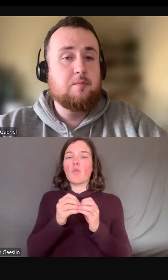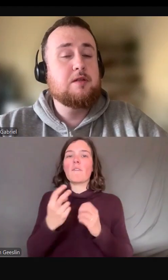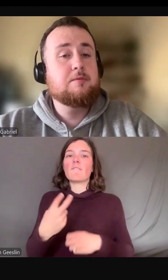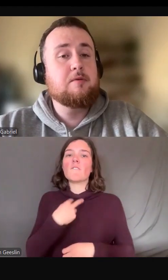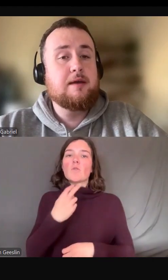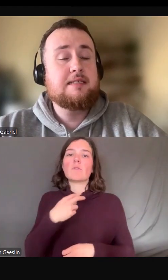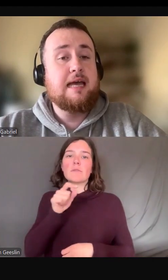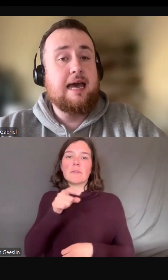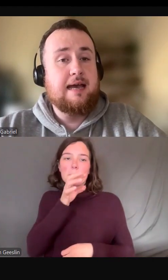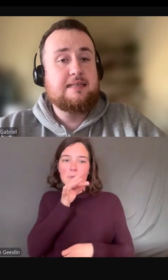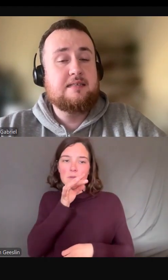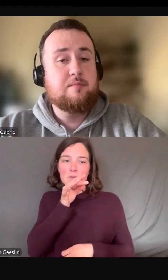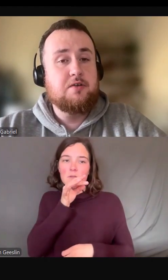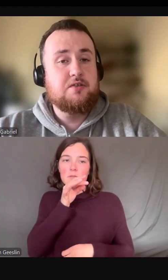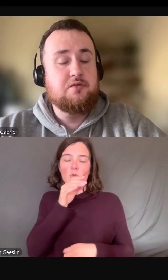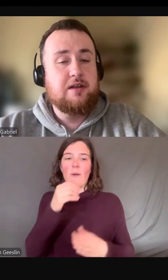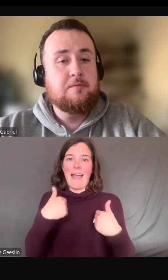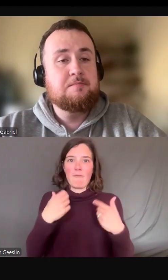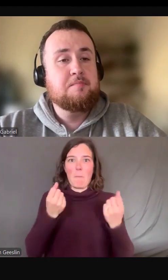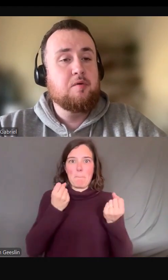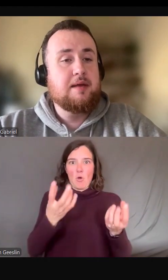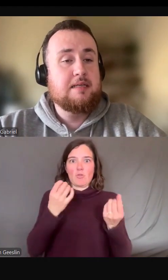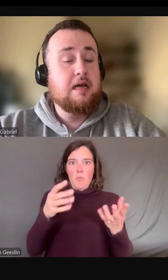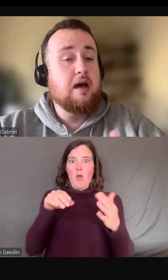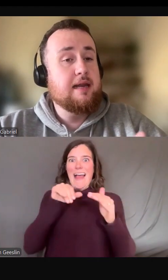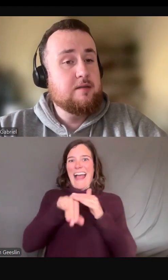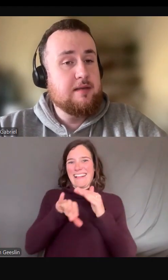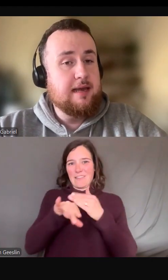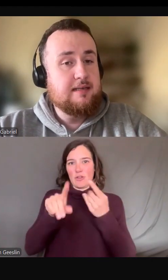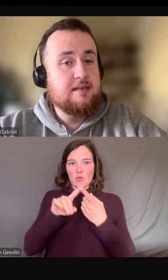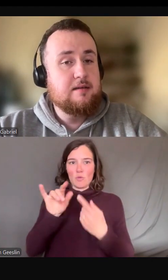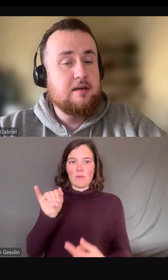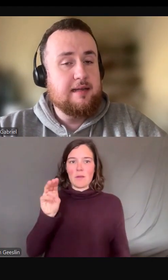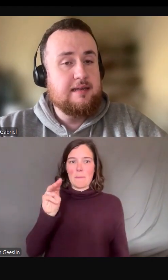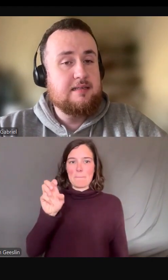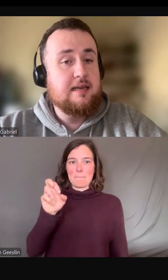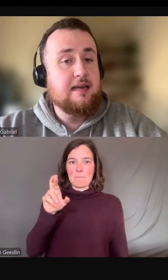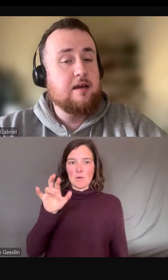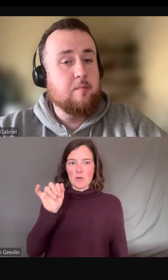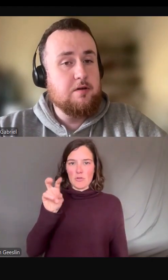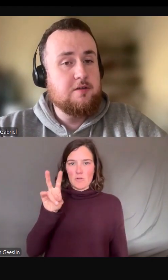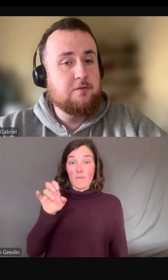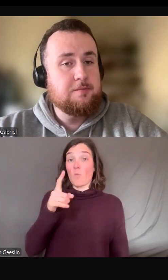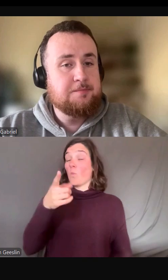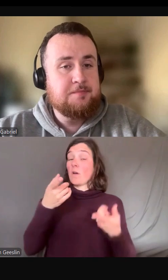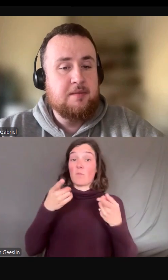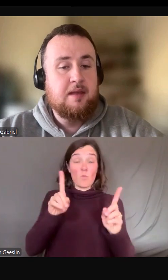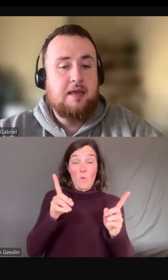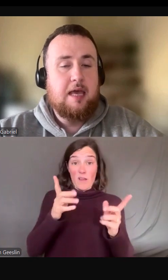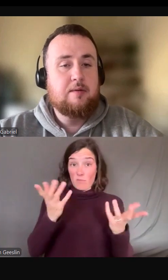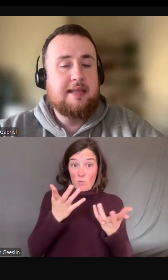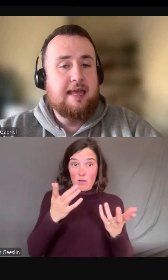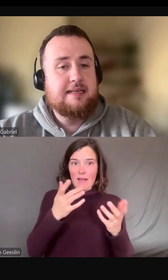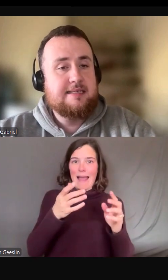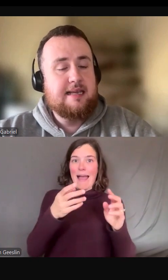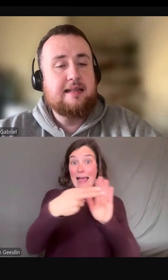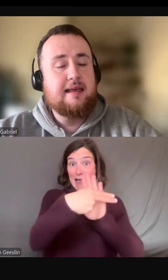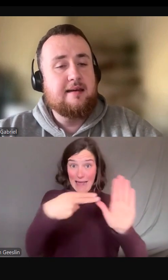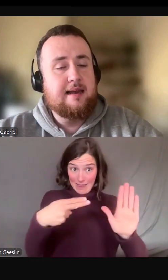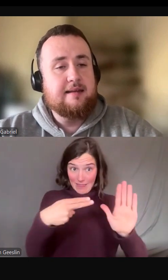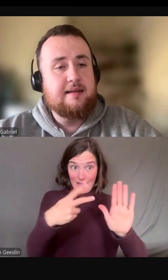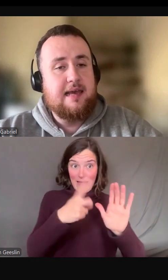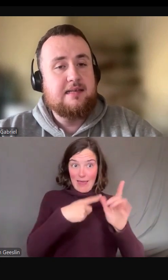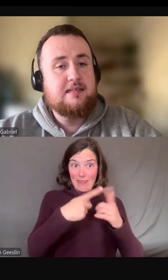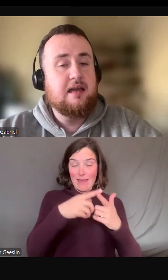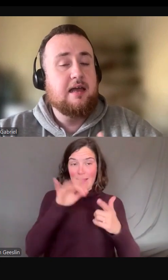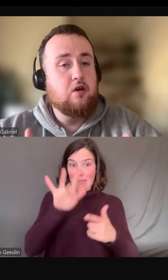have multiple ways to access Immersive Reader, but we can highlight some text like this and click Immersive. It will then select that